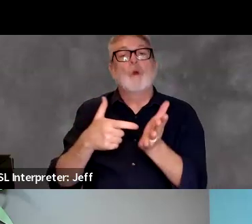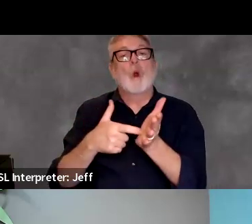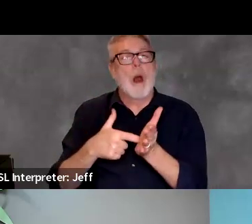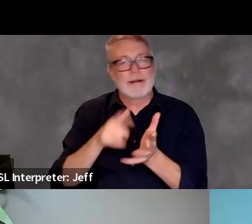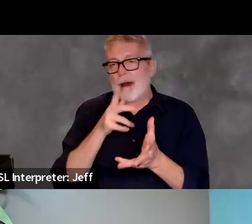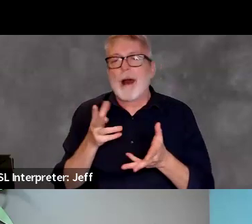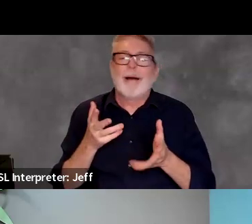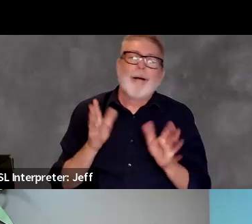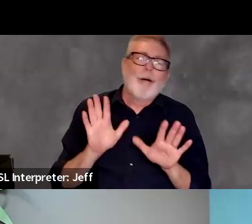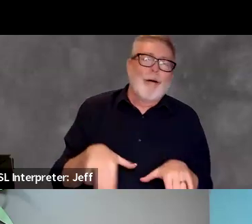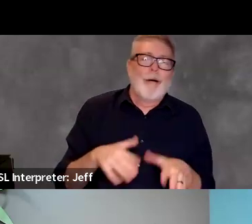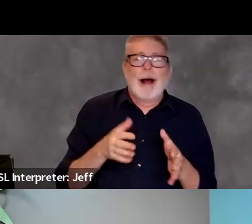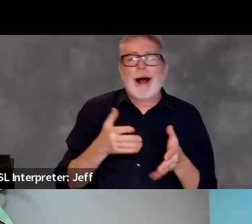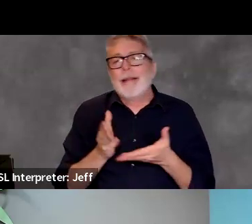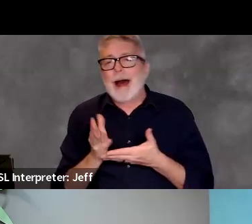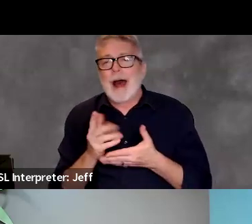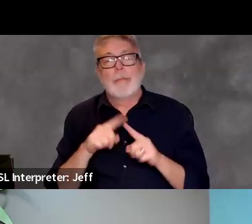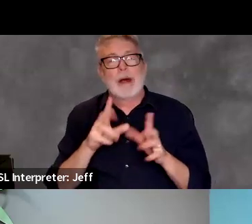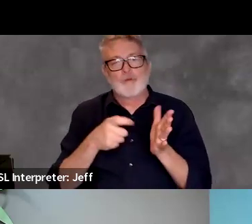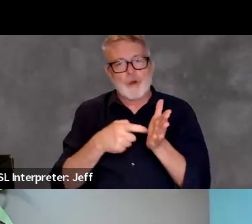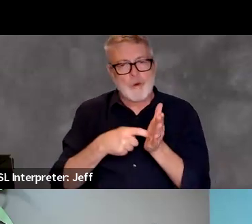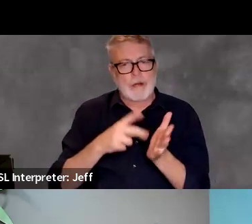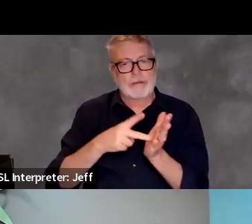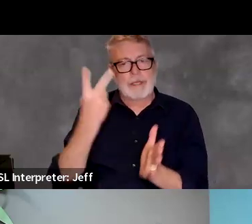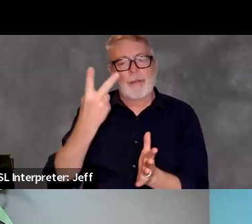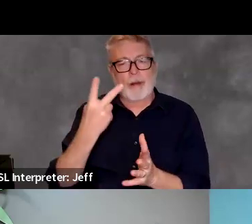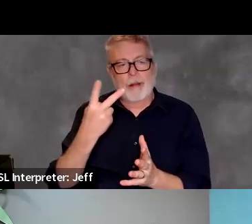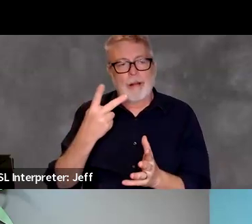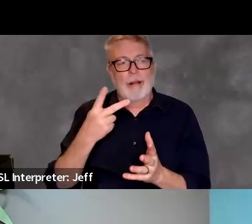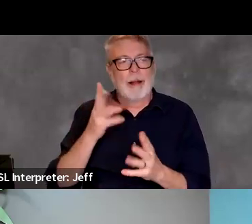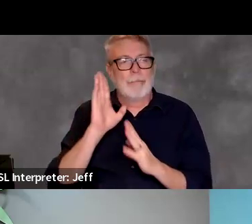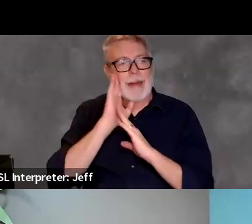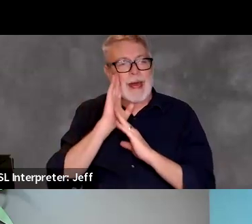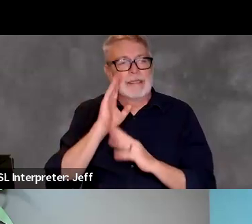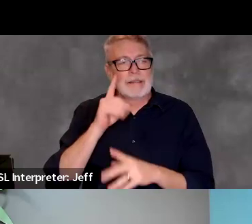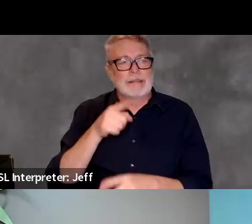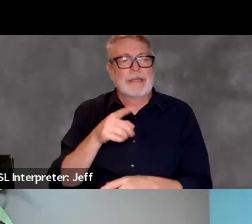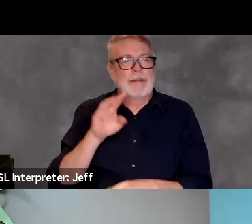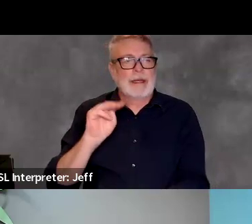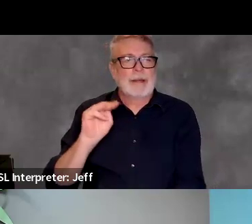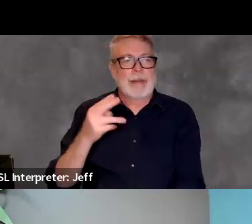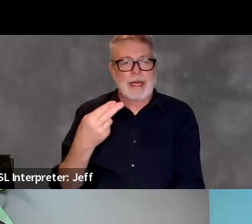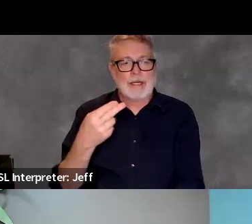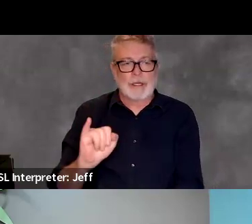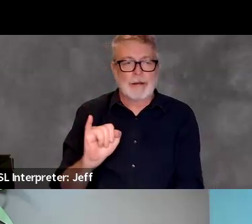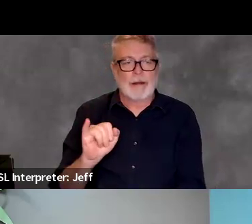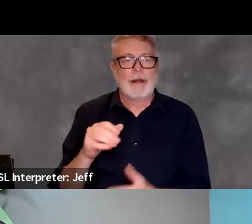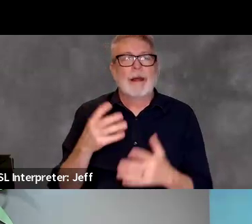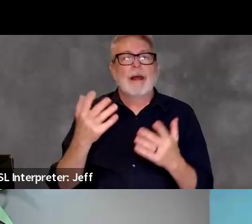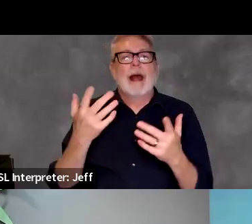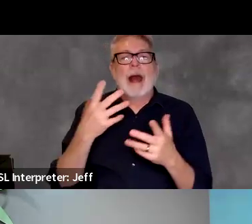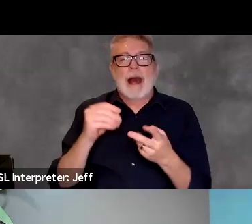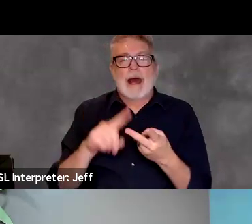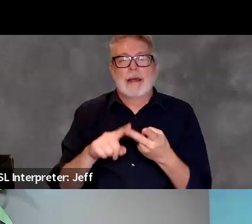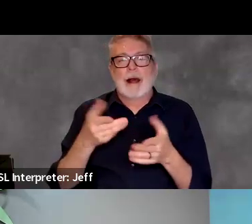but requires doubling the number of beds at the state MHIs, and then allows the